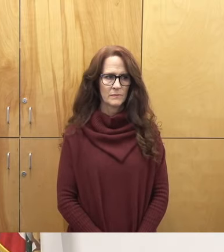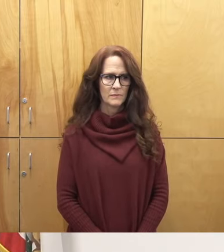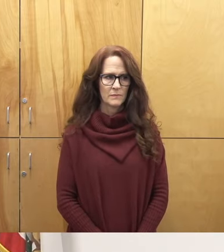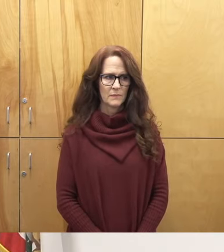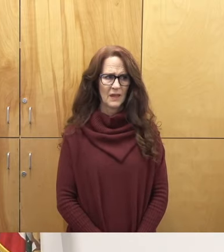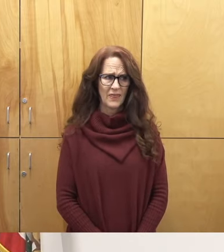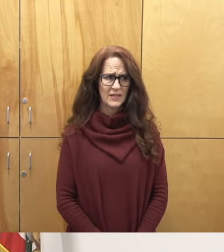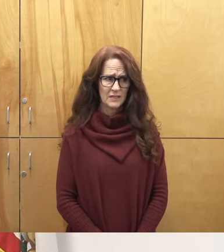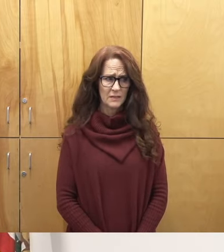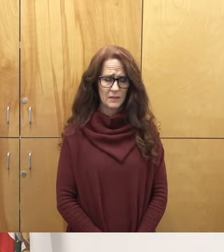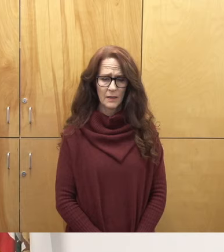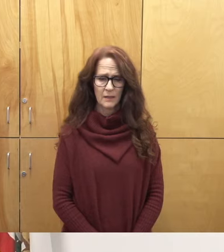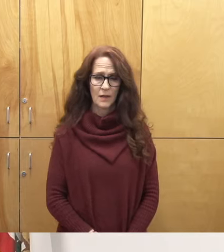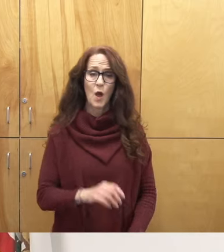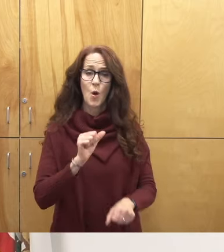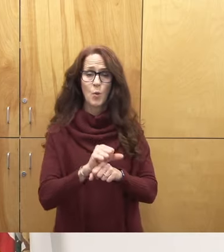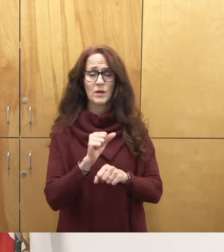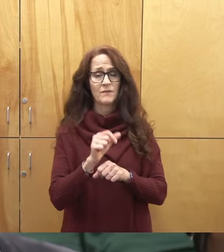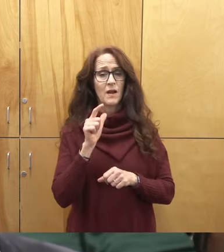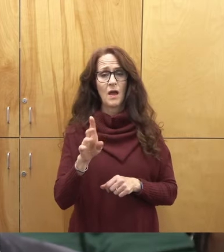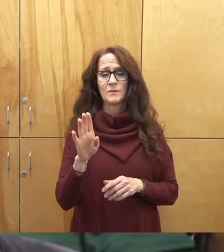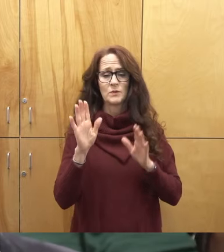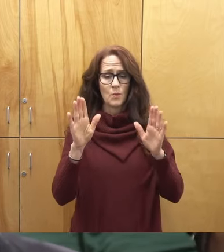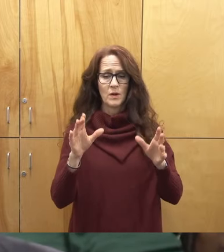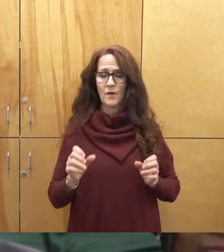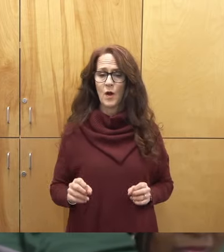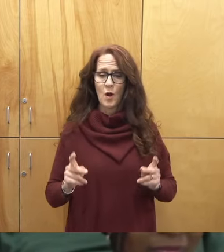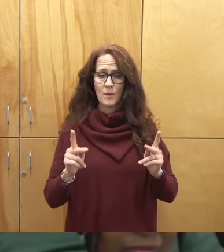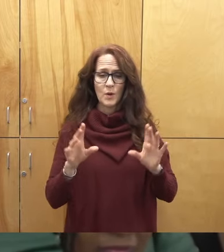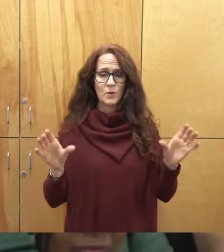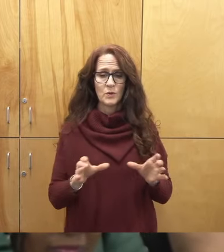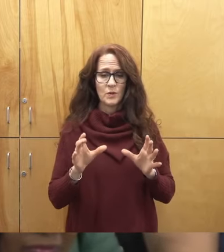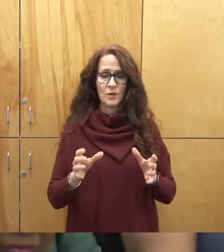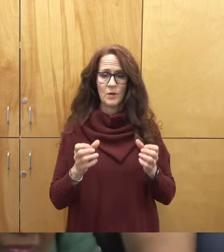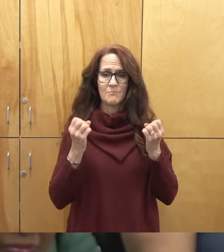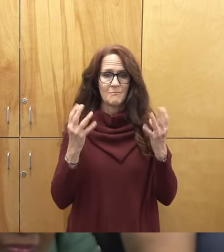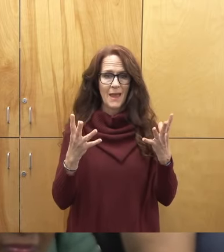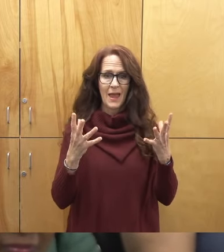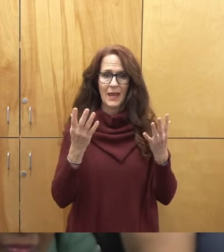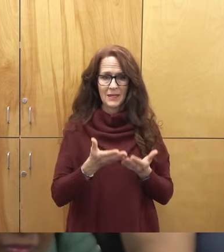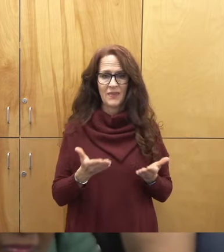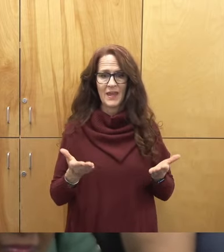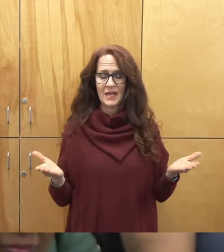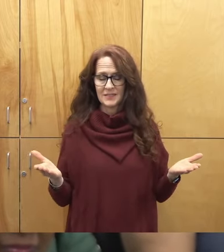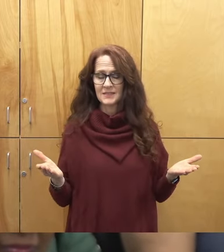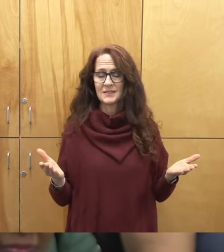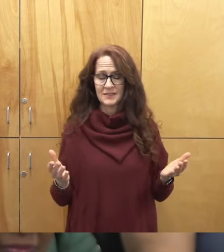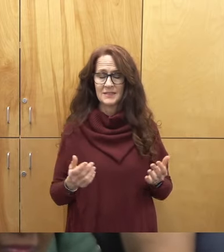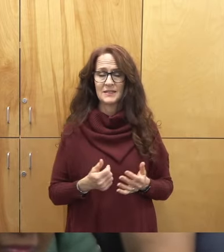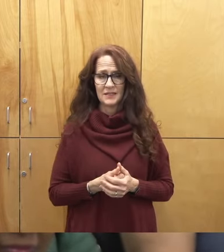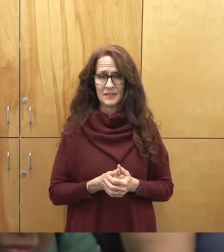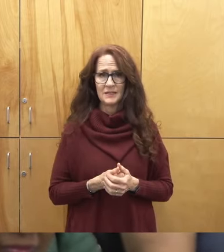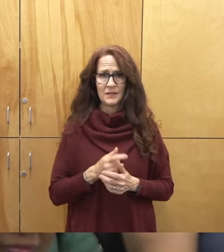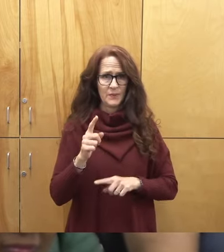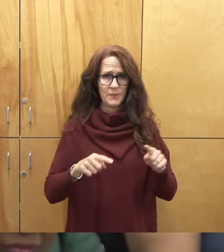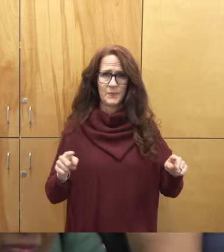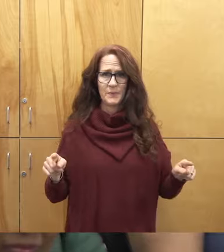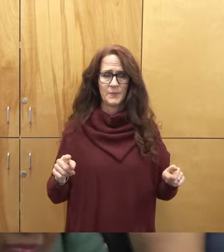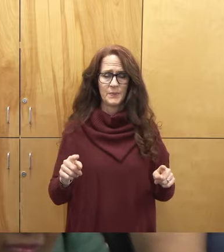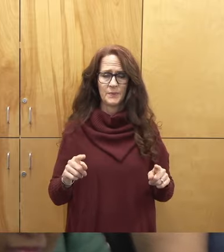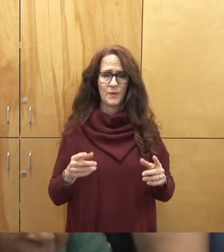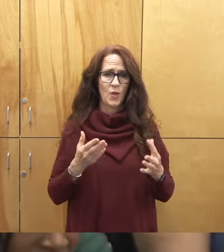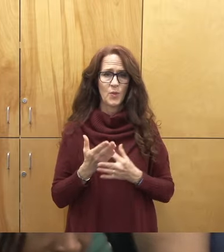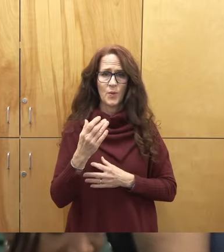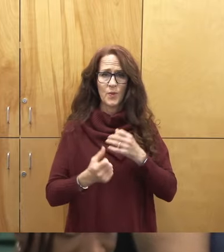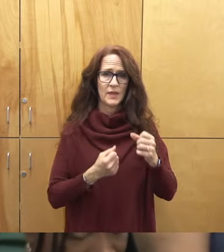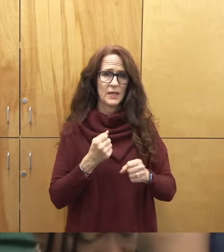Working for Long Beach has given me some wonderful opportunities to do lots of different things. And over the years, I've